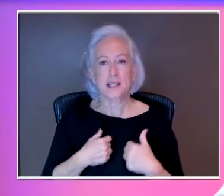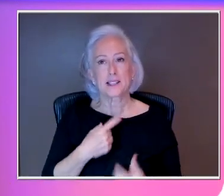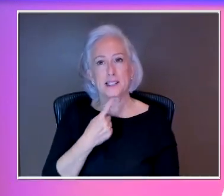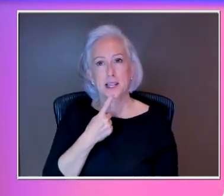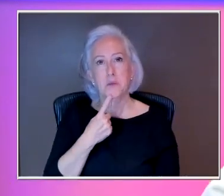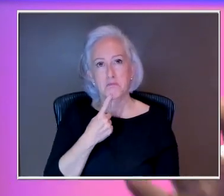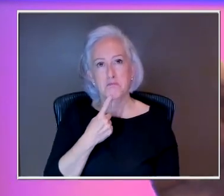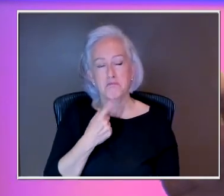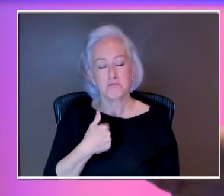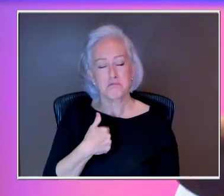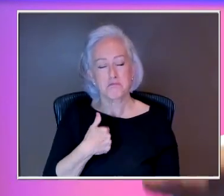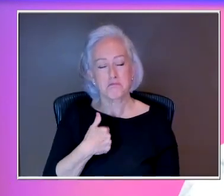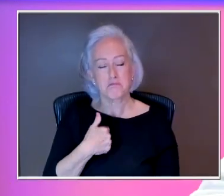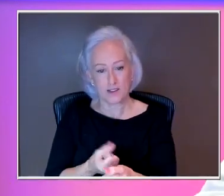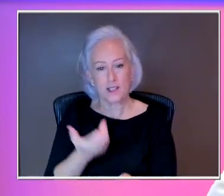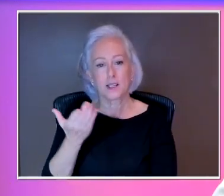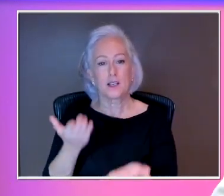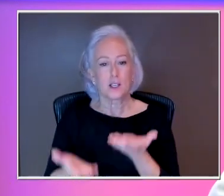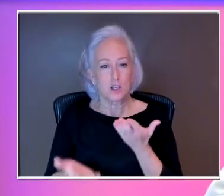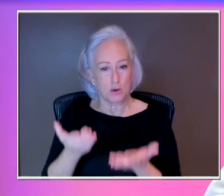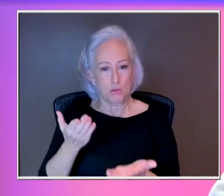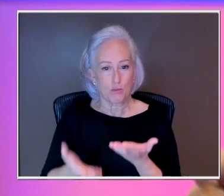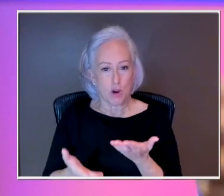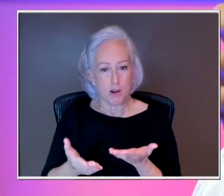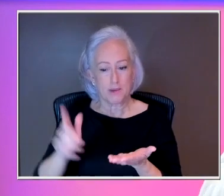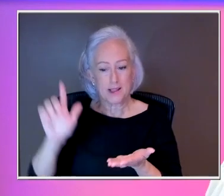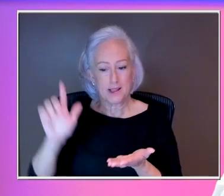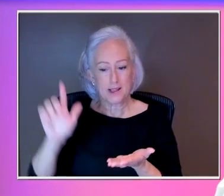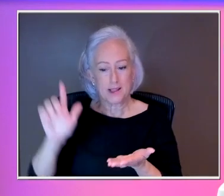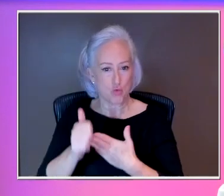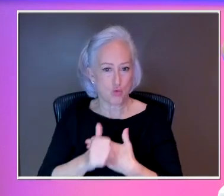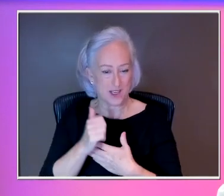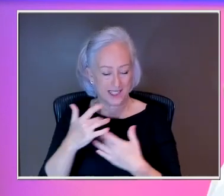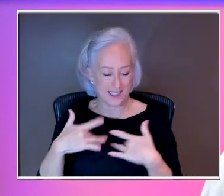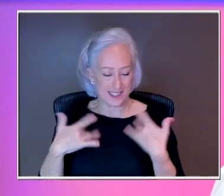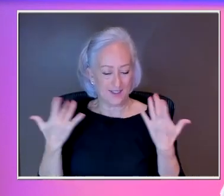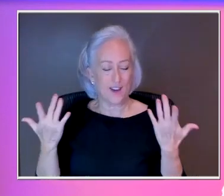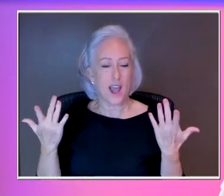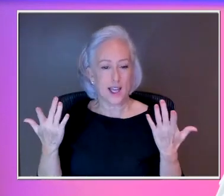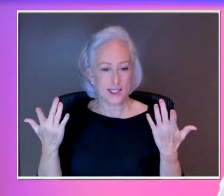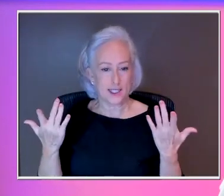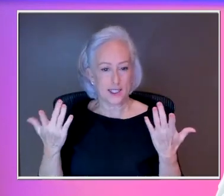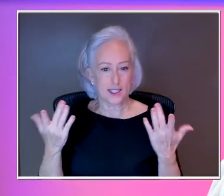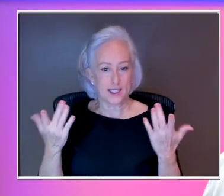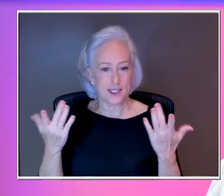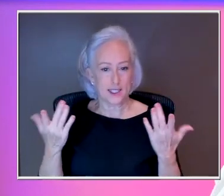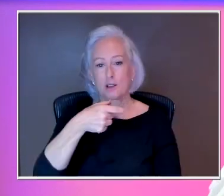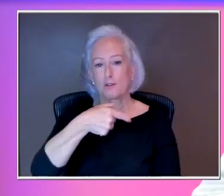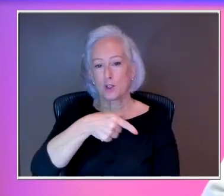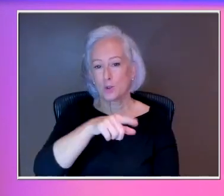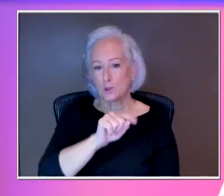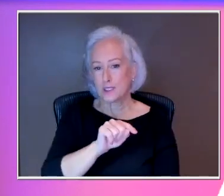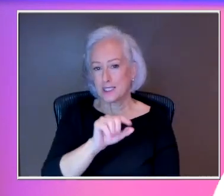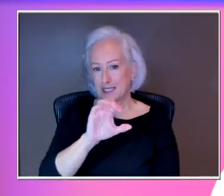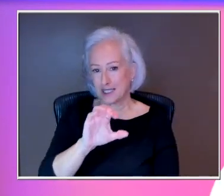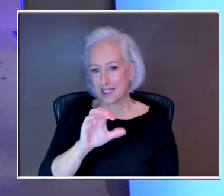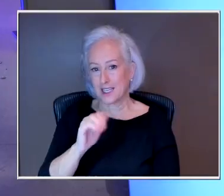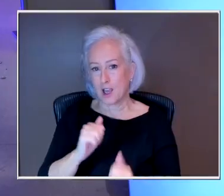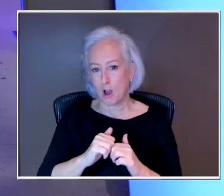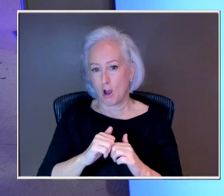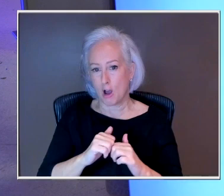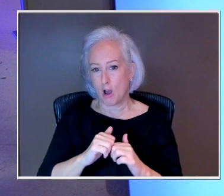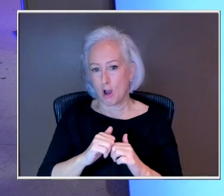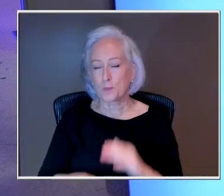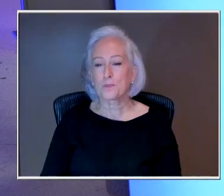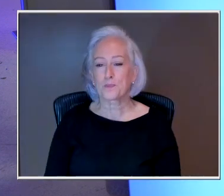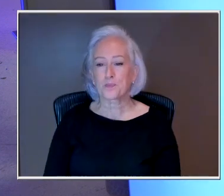probably it's a lower risk type of event, especially if the QTC is on the lower side. I got to say, the